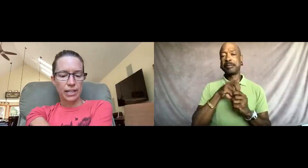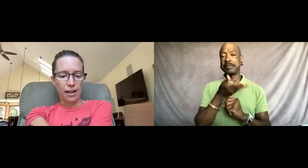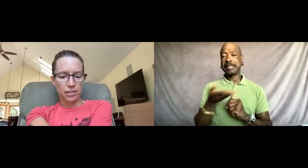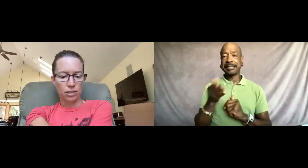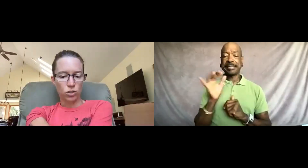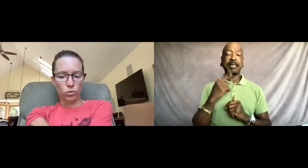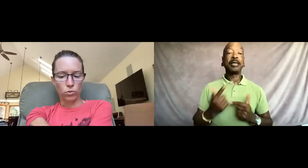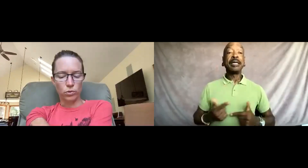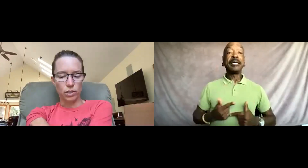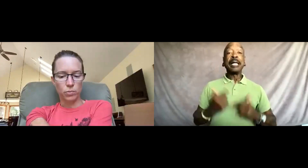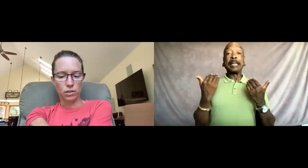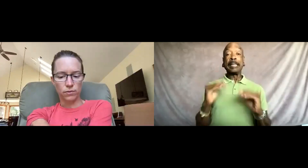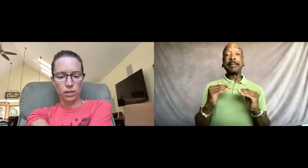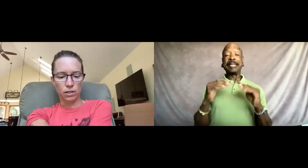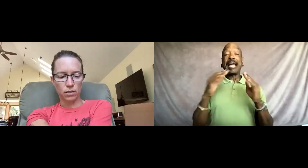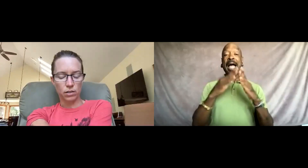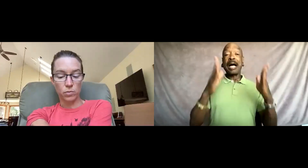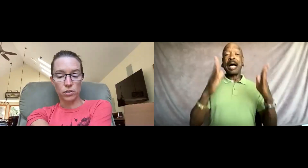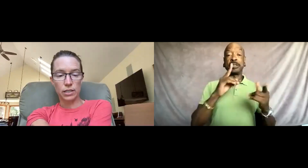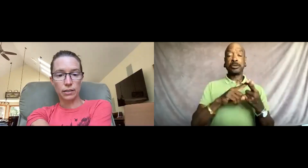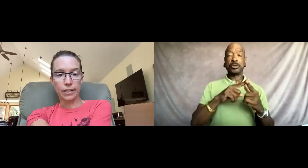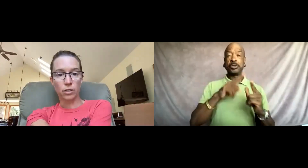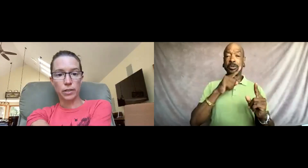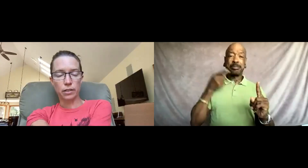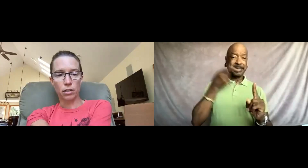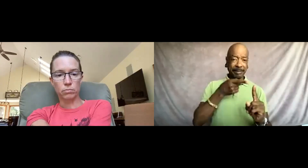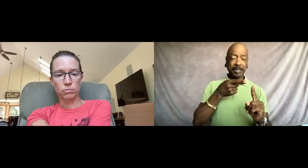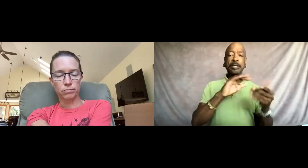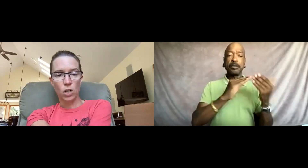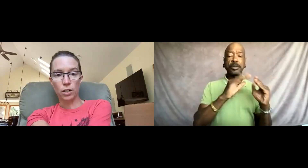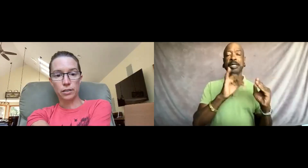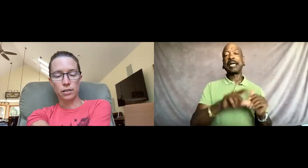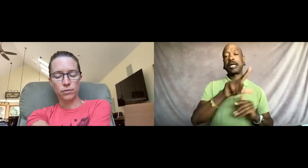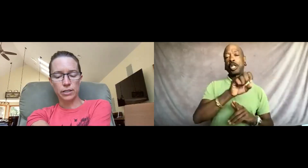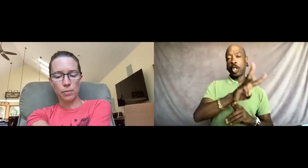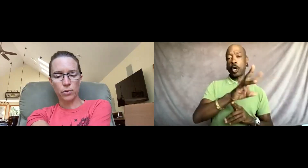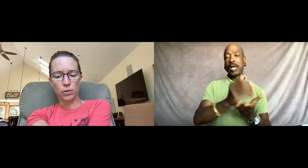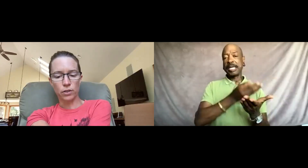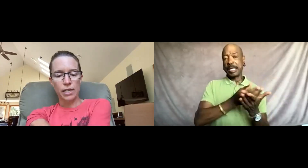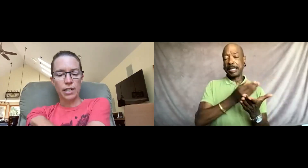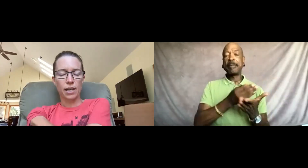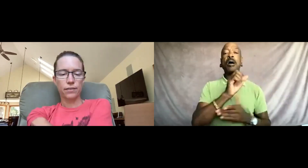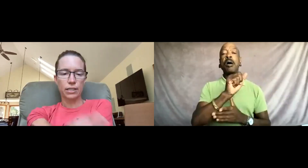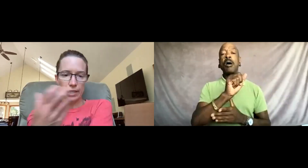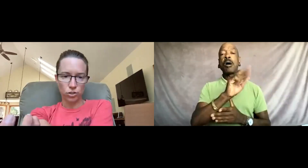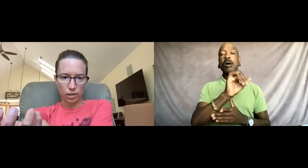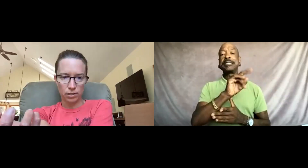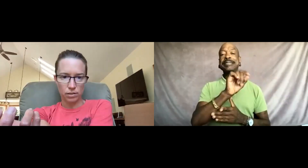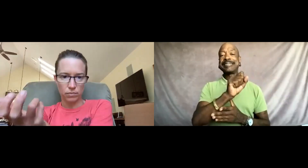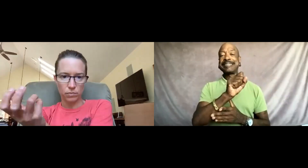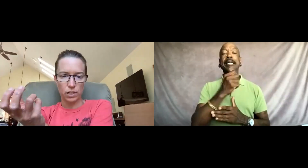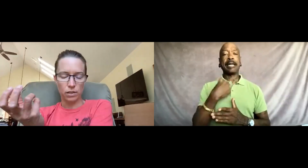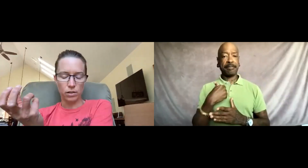limiting housing to a specific community, like low income artists, for example, and having a land